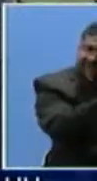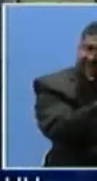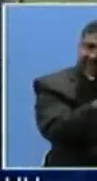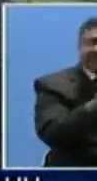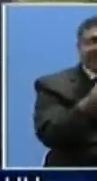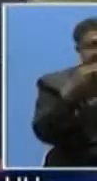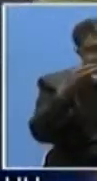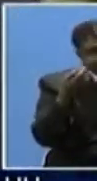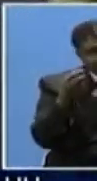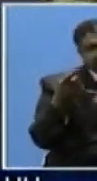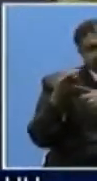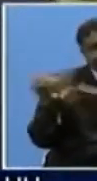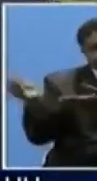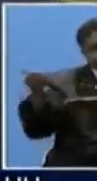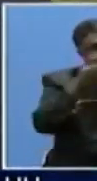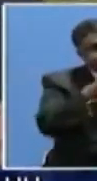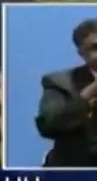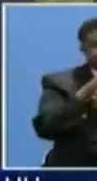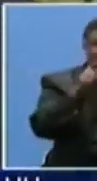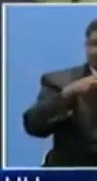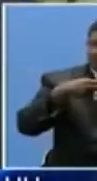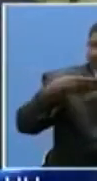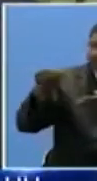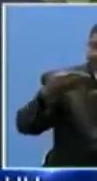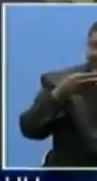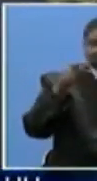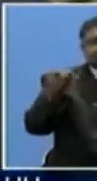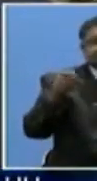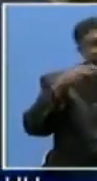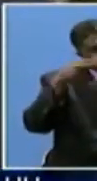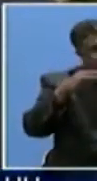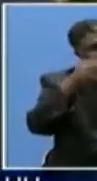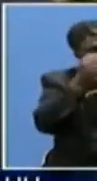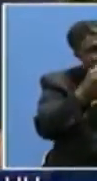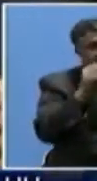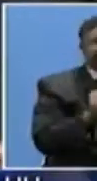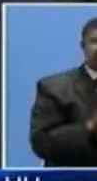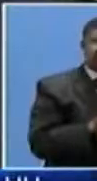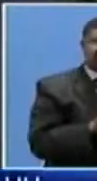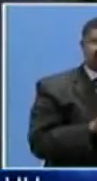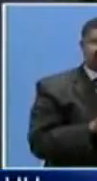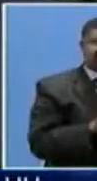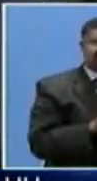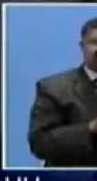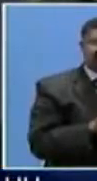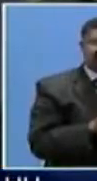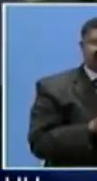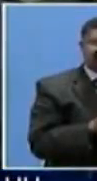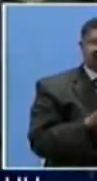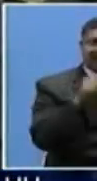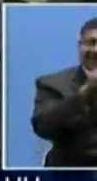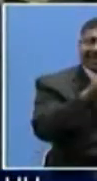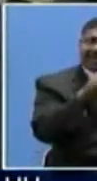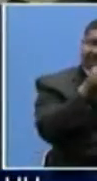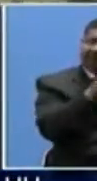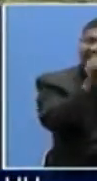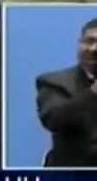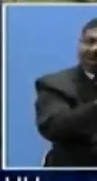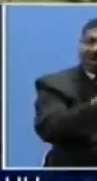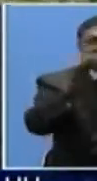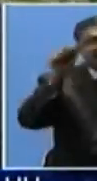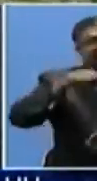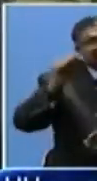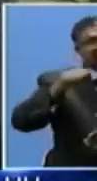revenue and directing expenditure. That's the meaning of a budget. Is this instrument legal? Yes, it's legal. Under